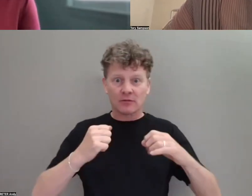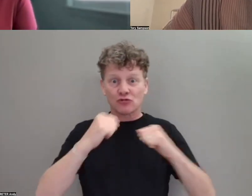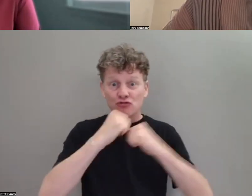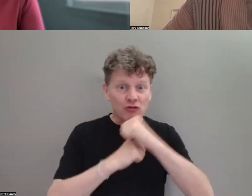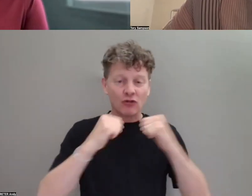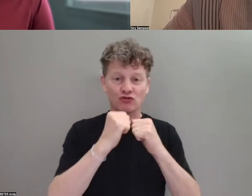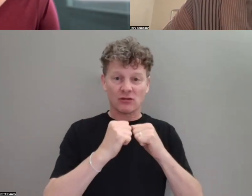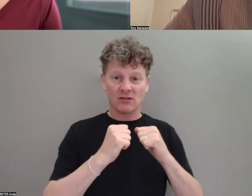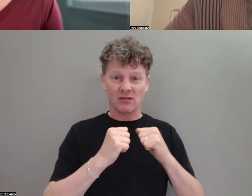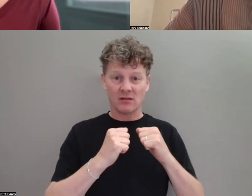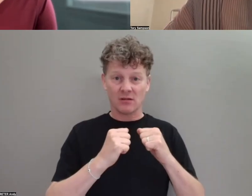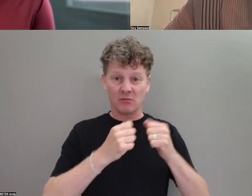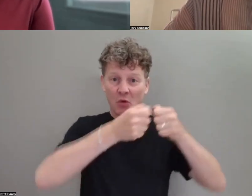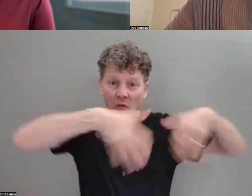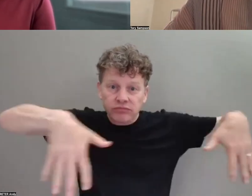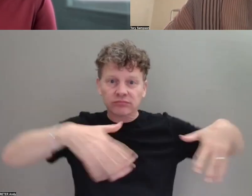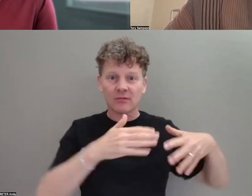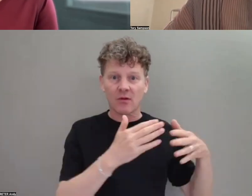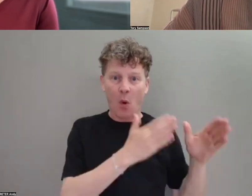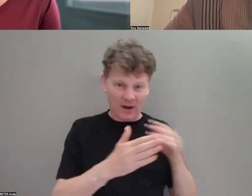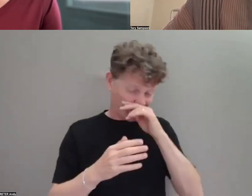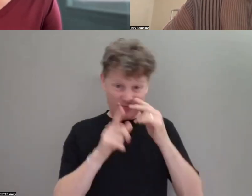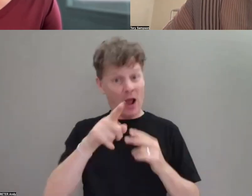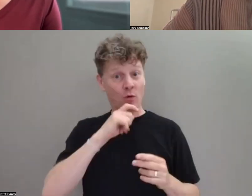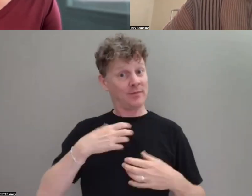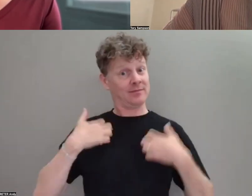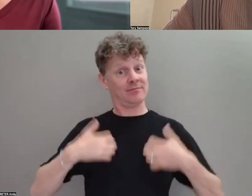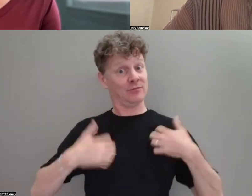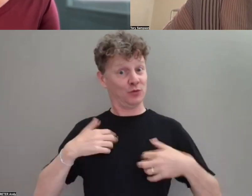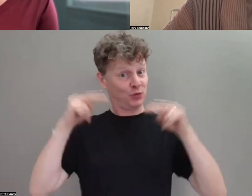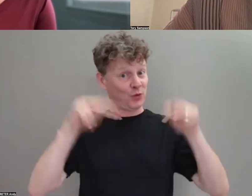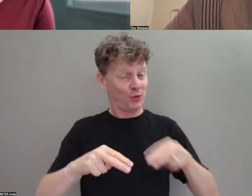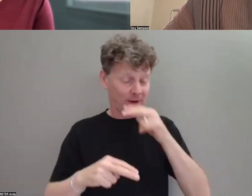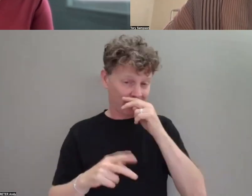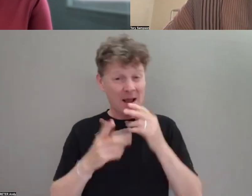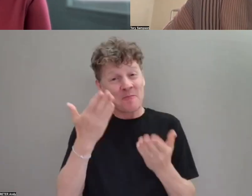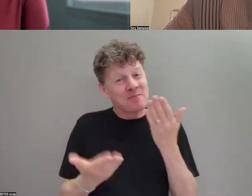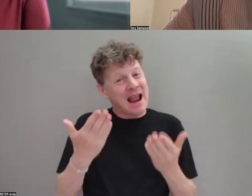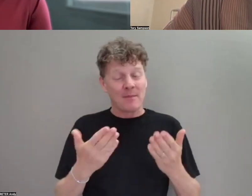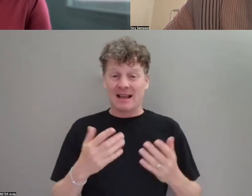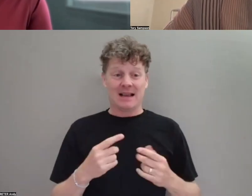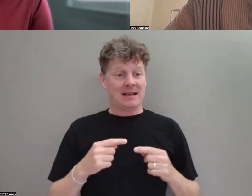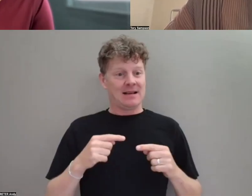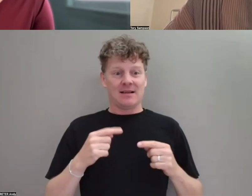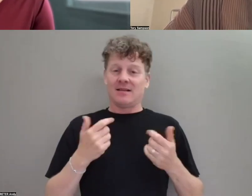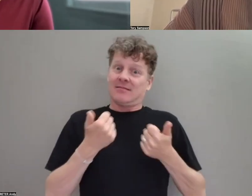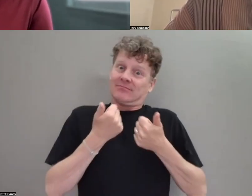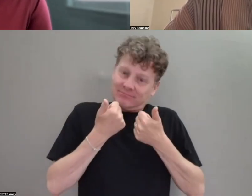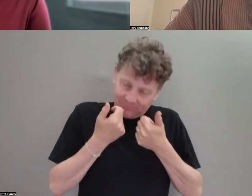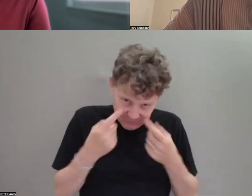really interesting to look at. I think maybe this gives us the first point in time for some